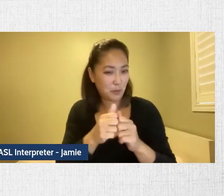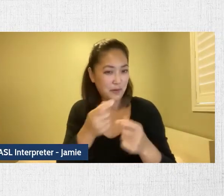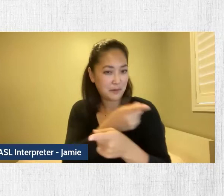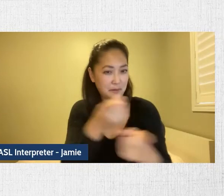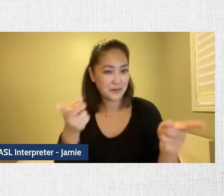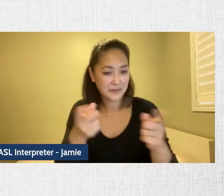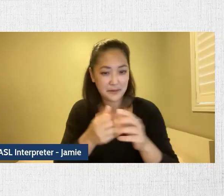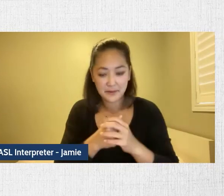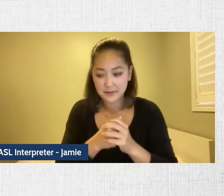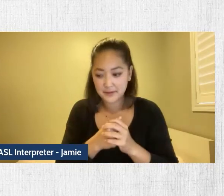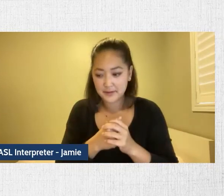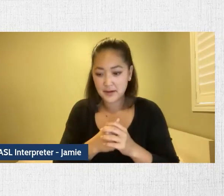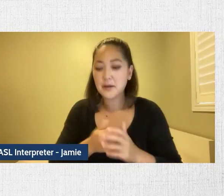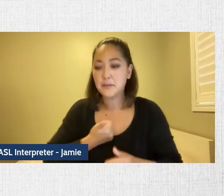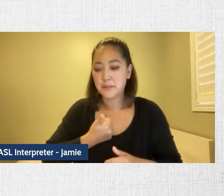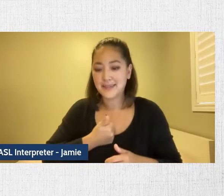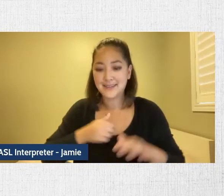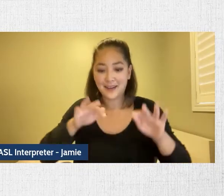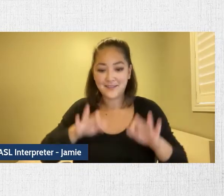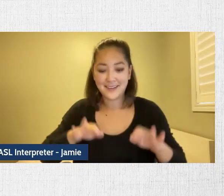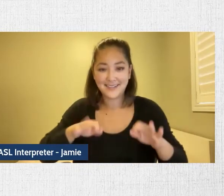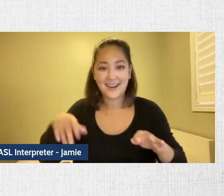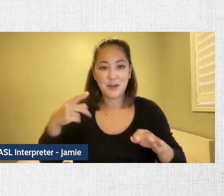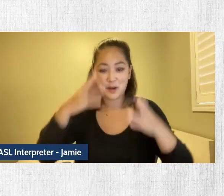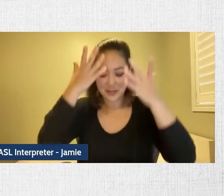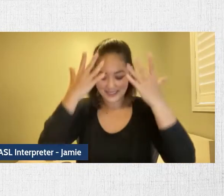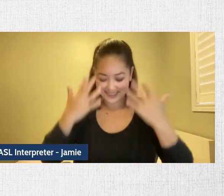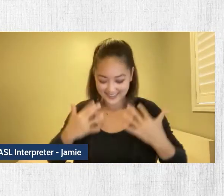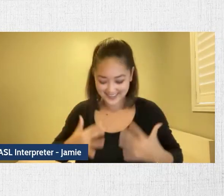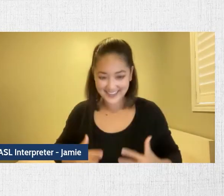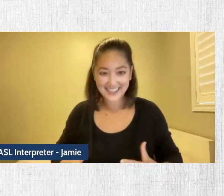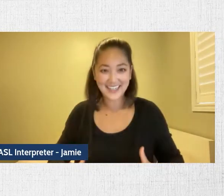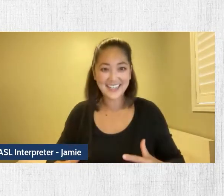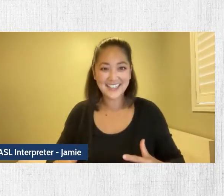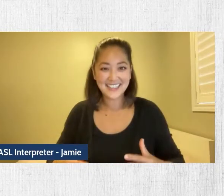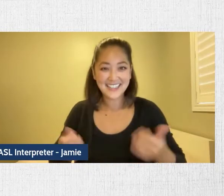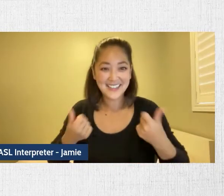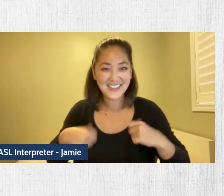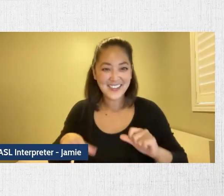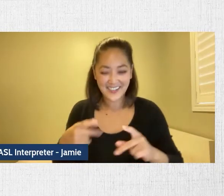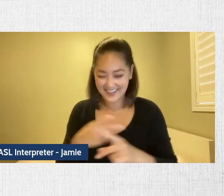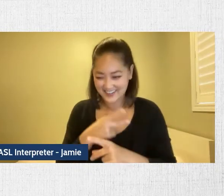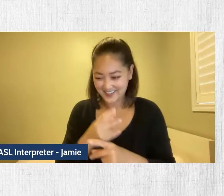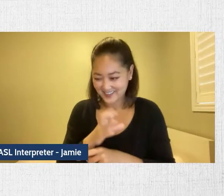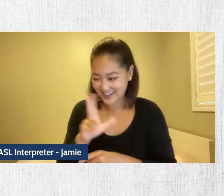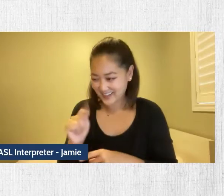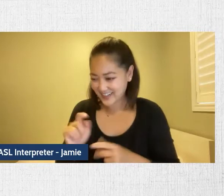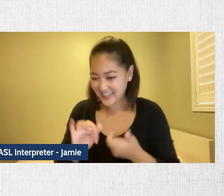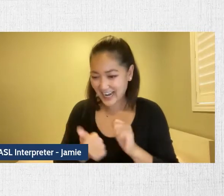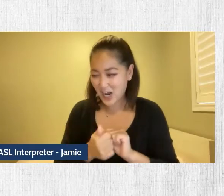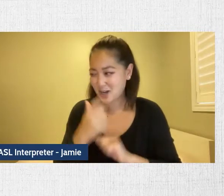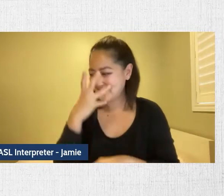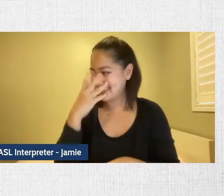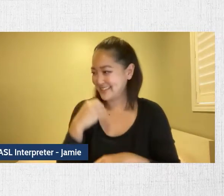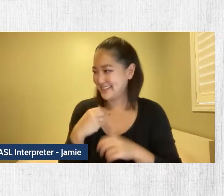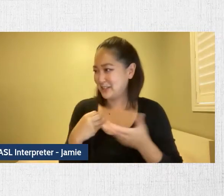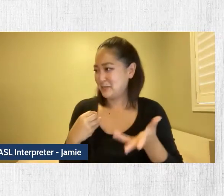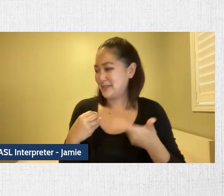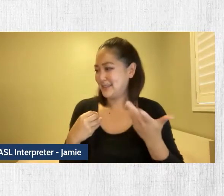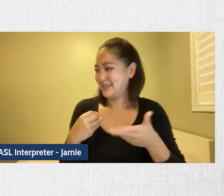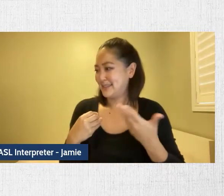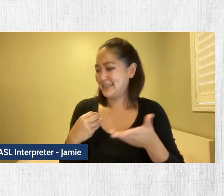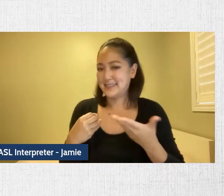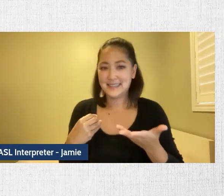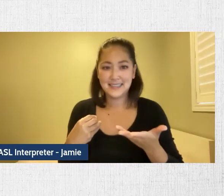dyeing myself purple when I was on FREC committee and just trying to find a way to sleep without like you couldn't